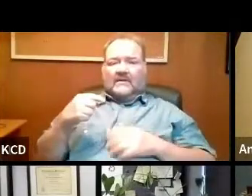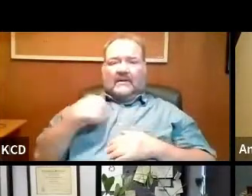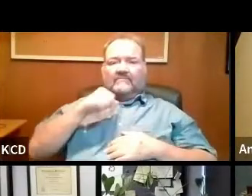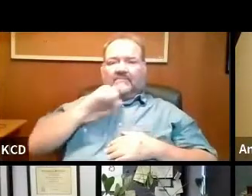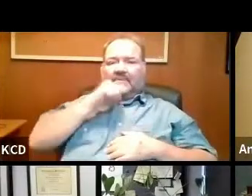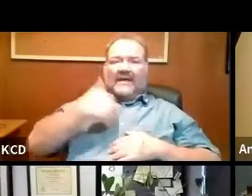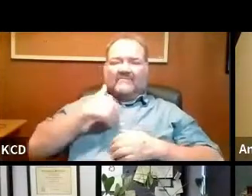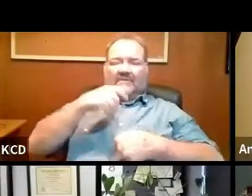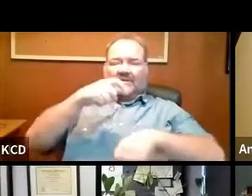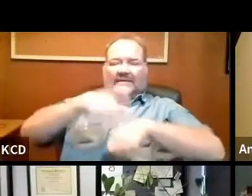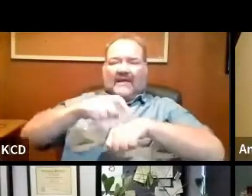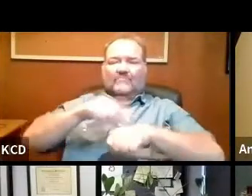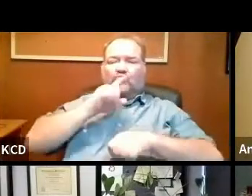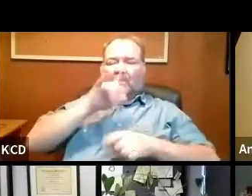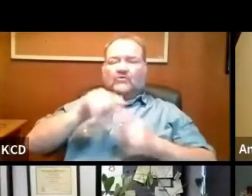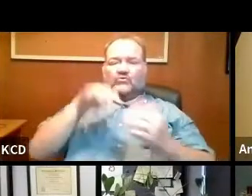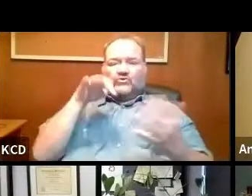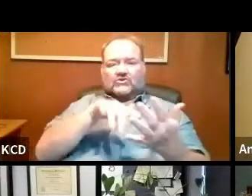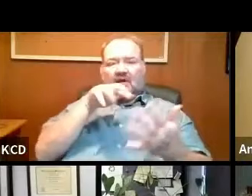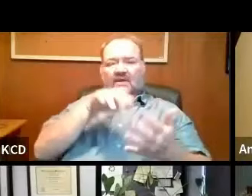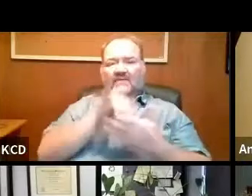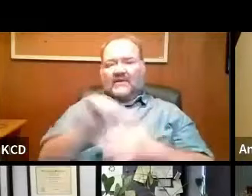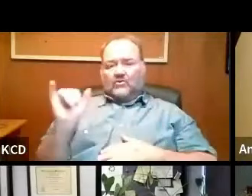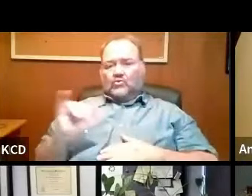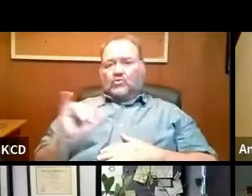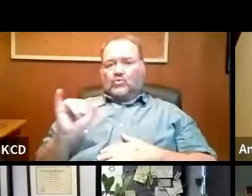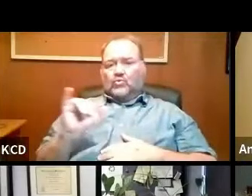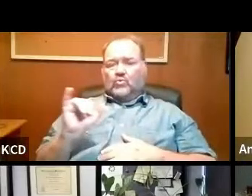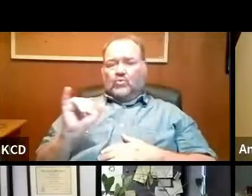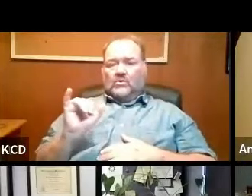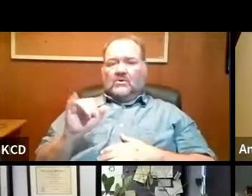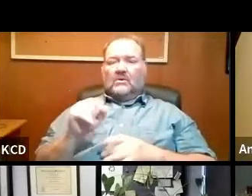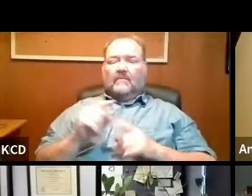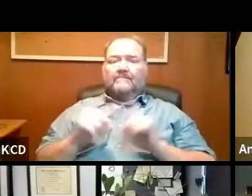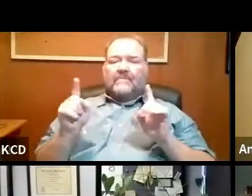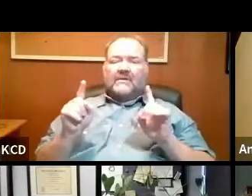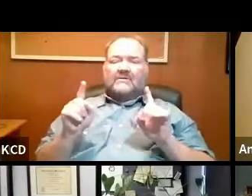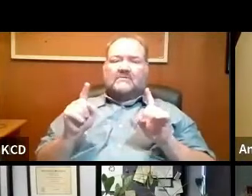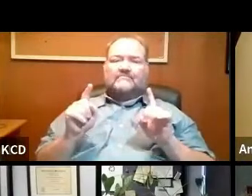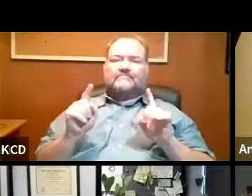had time to really study that either. But